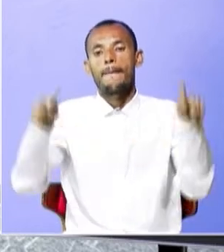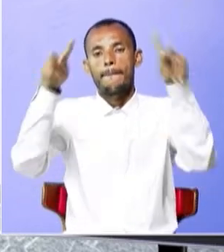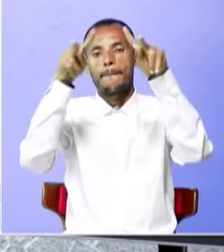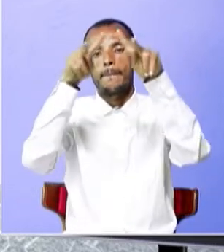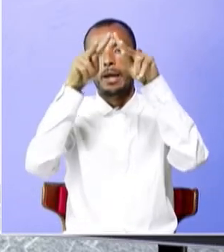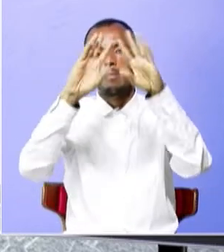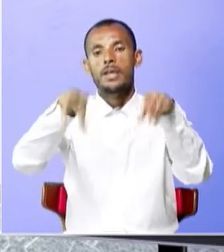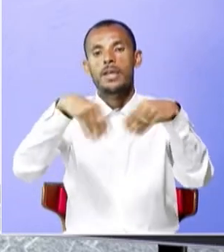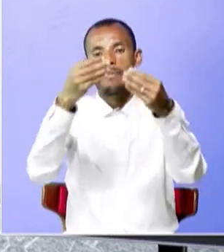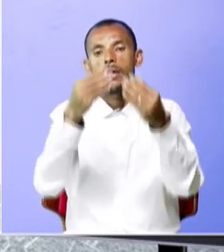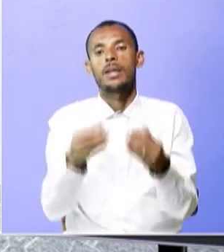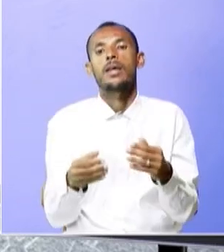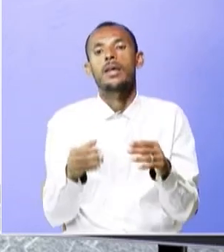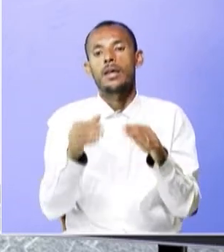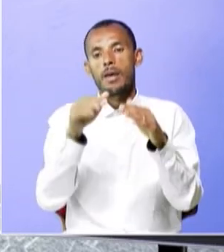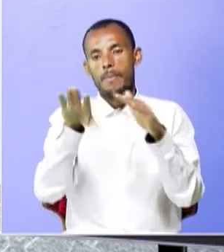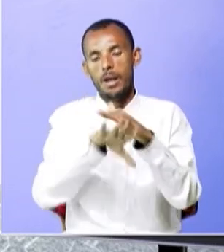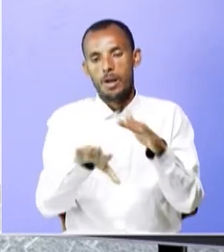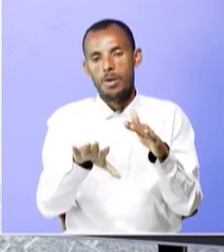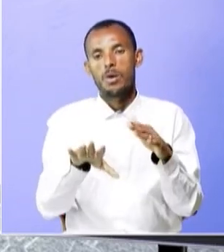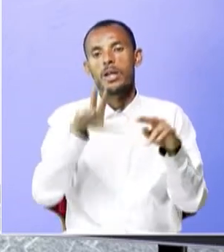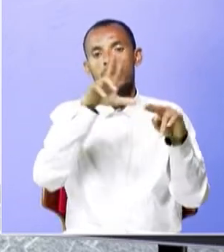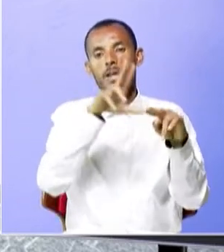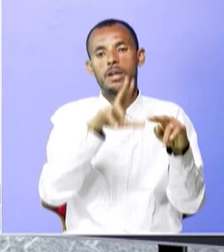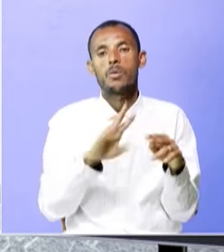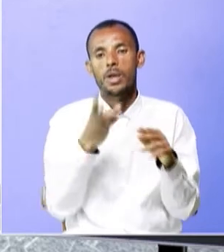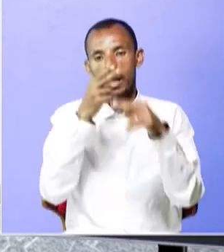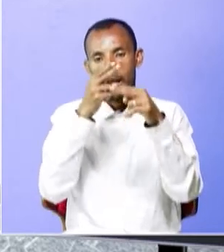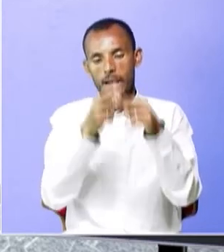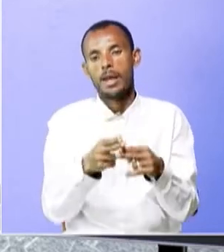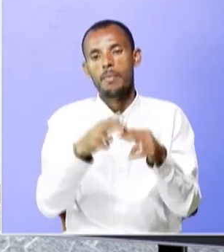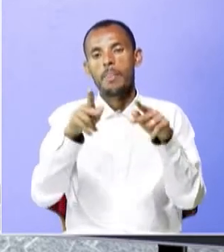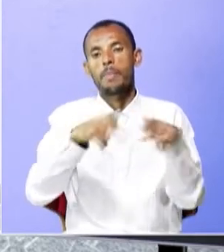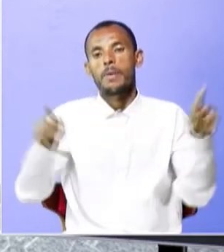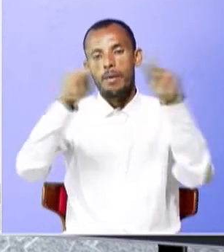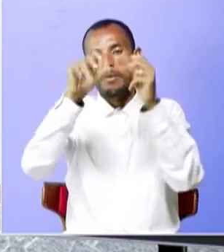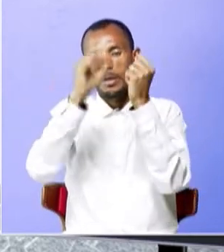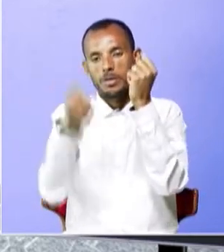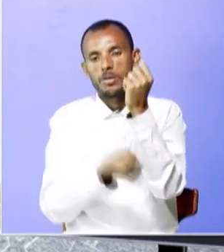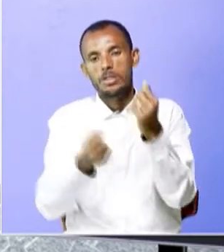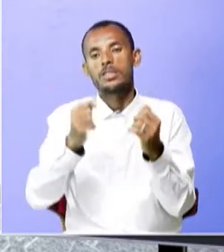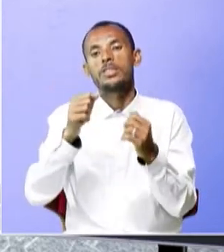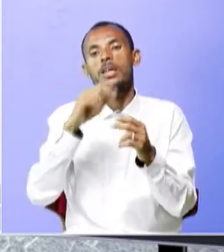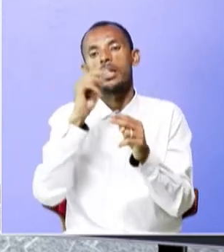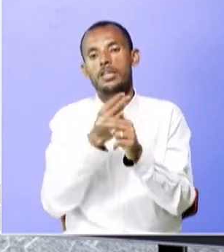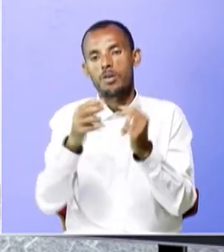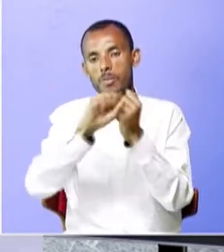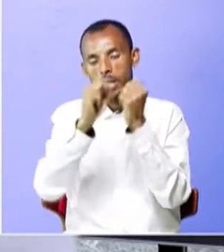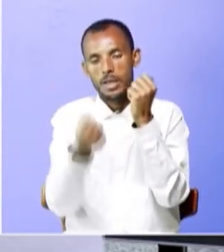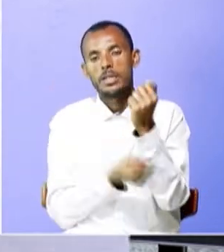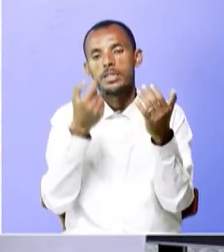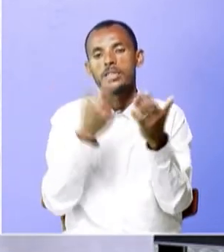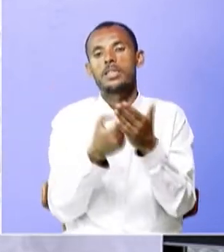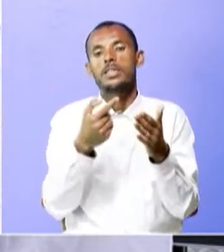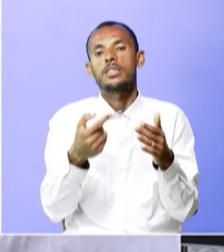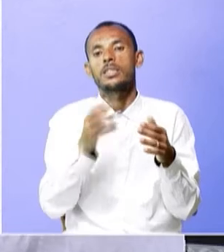can specifically name the pyramid depending on the nature of the bases. Okay, here we call it this pyramid a